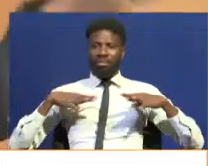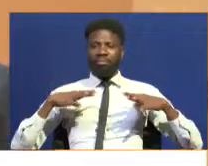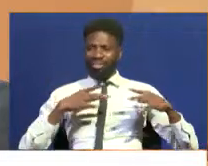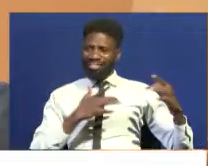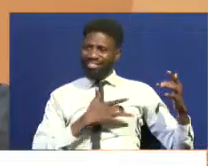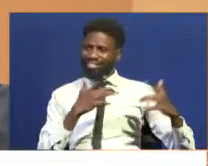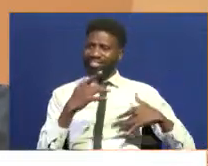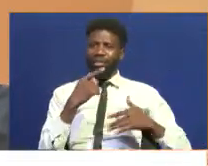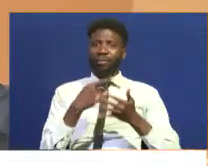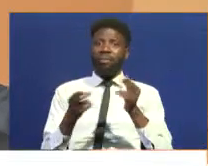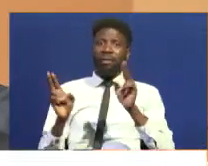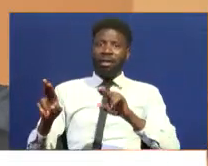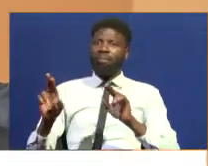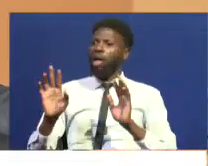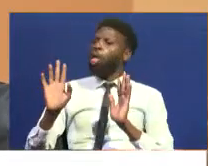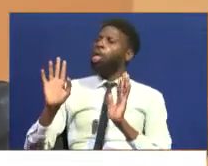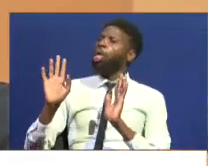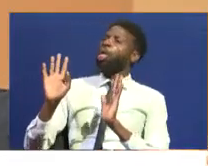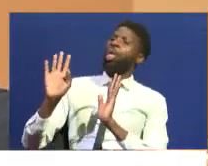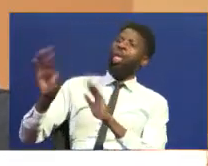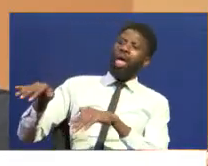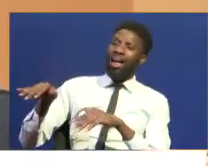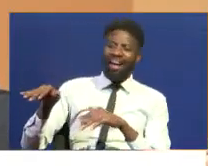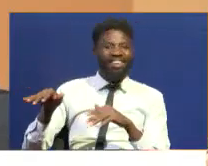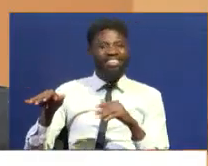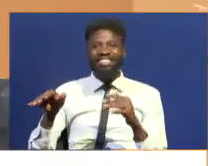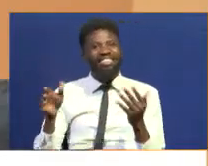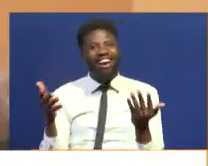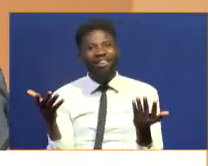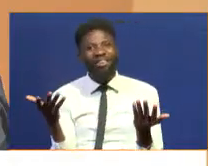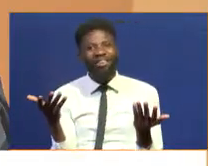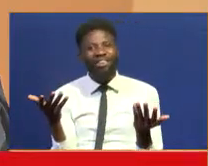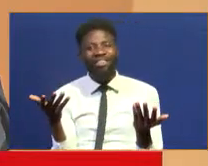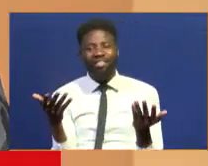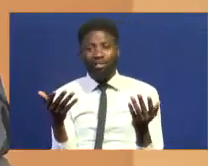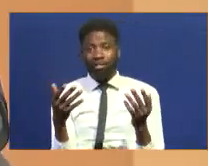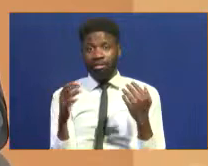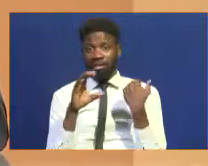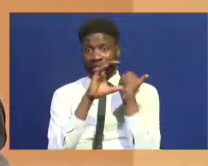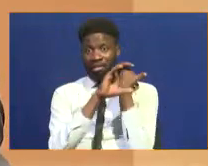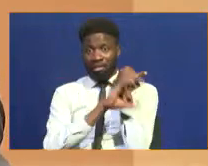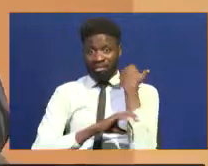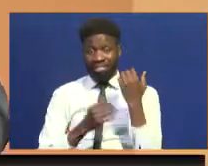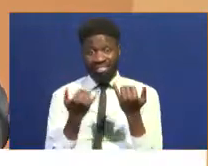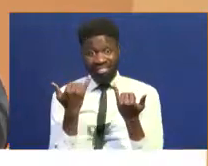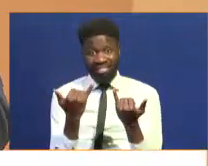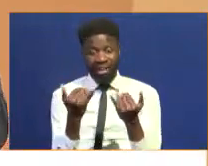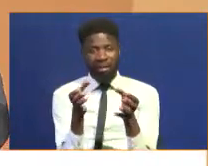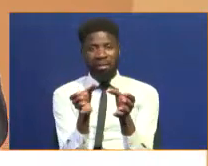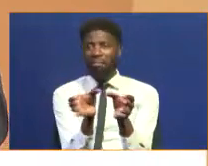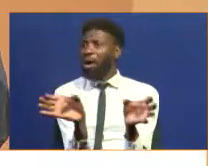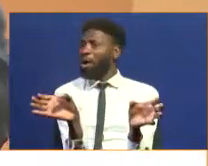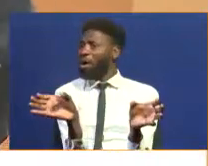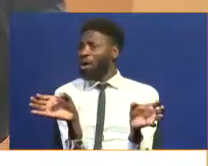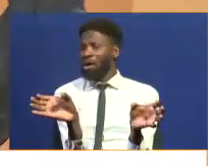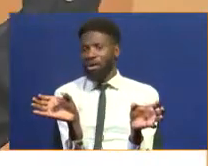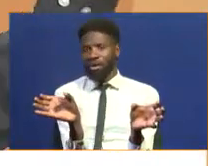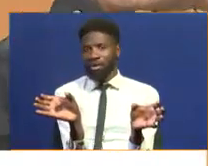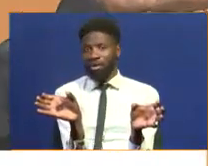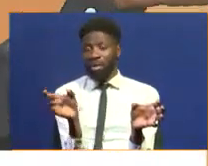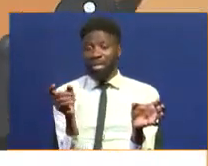because you cannot ignore it. Actually, the country is polarized, deeply polarized, mm-hmm. unless we bury our hand into